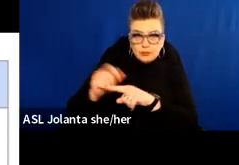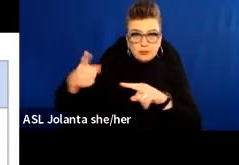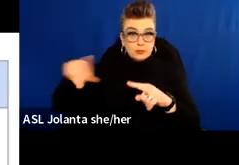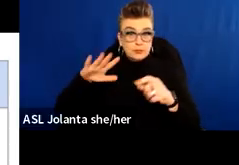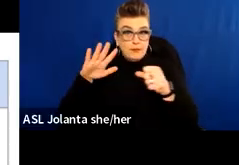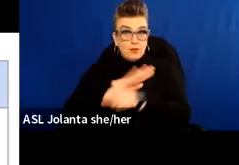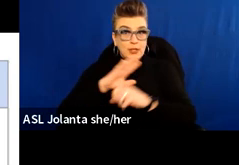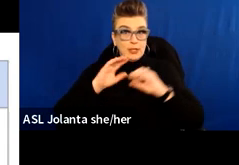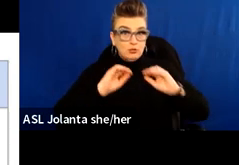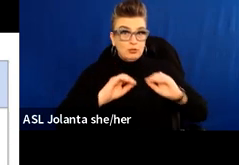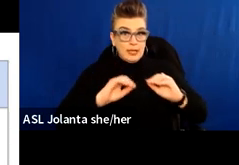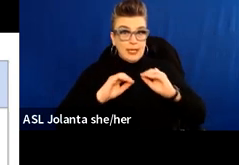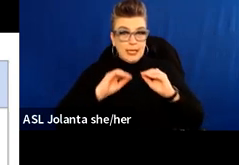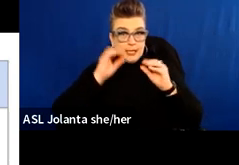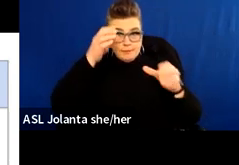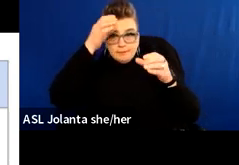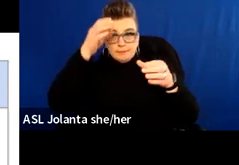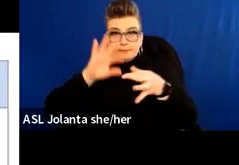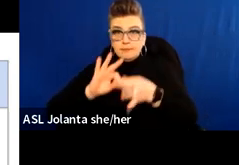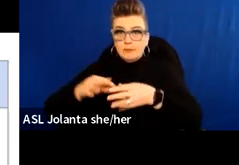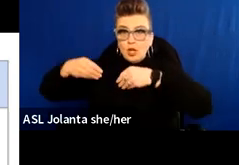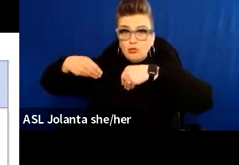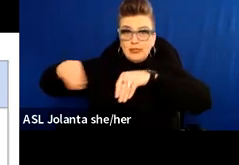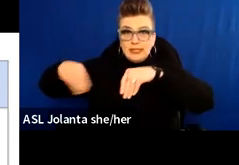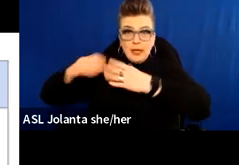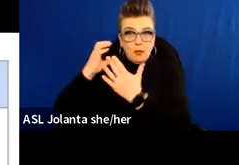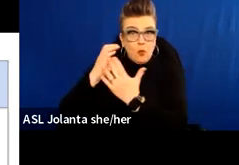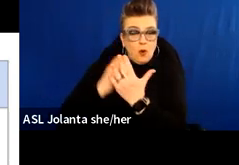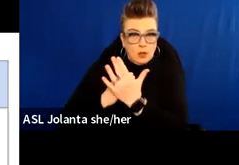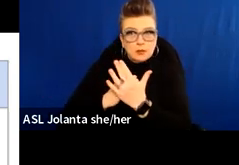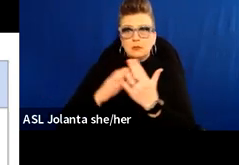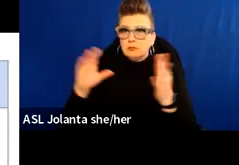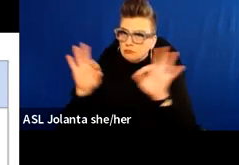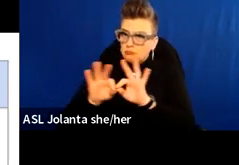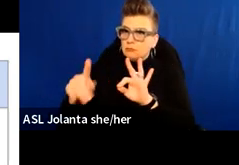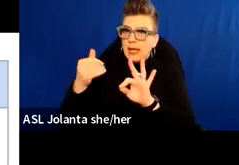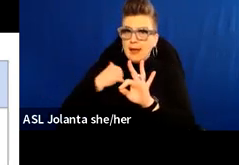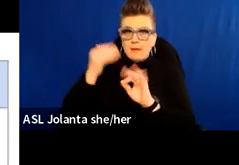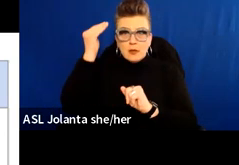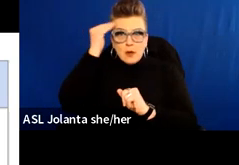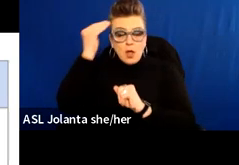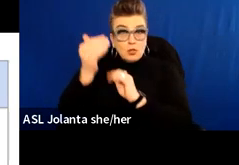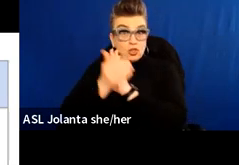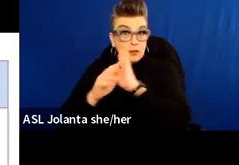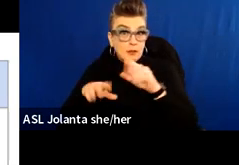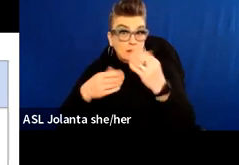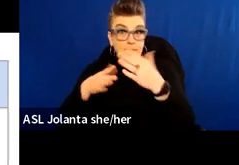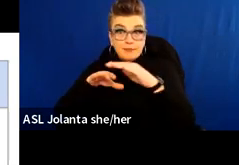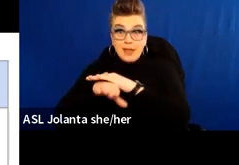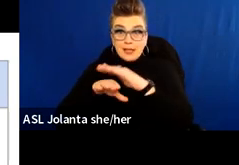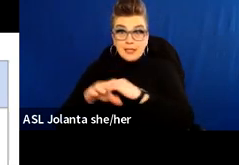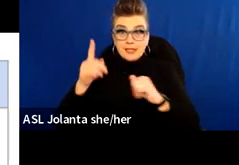the retail courses that ensure that they have the knowledge and skills to provide access for our multilingual